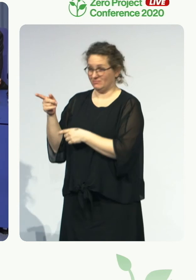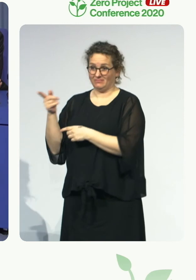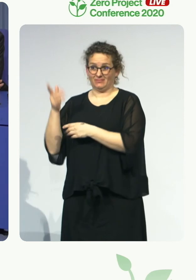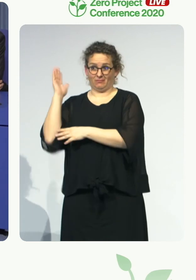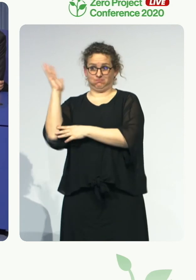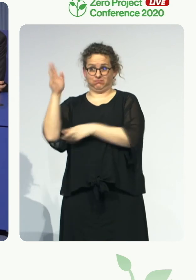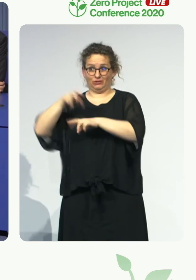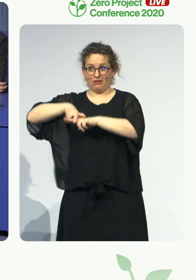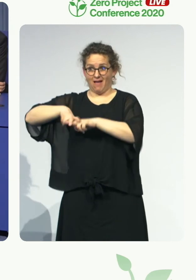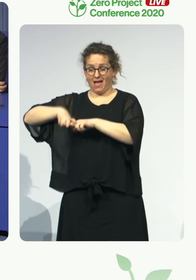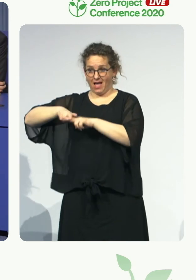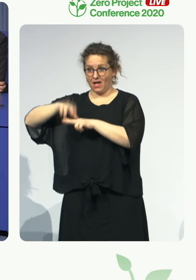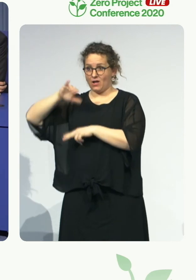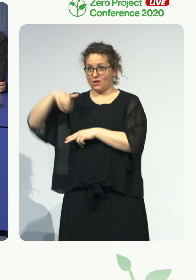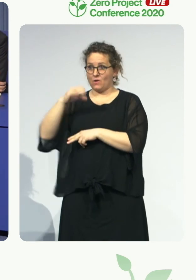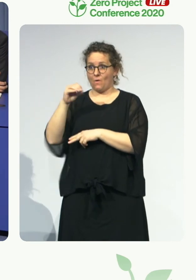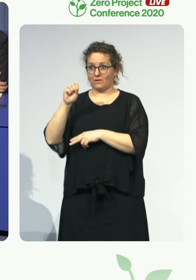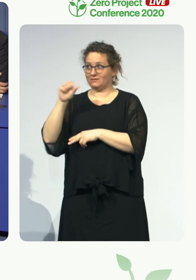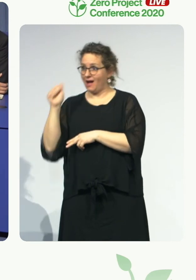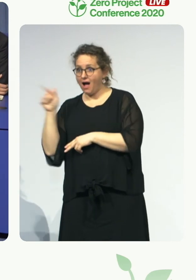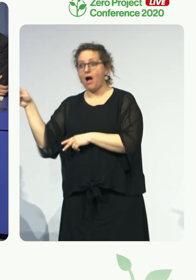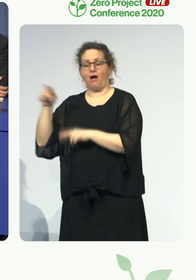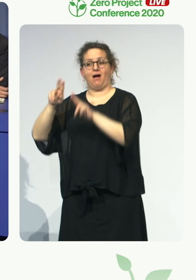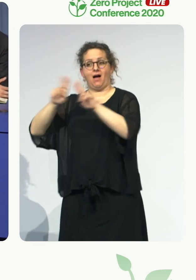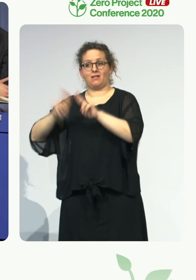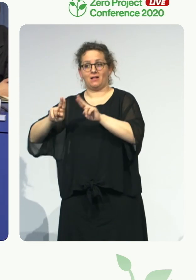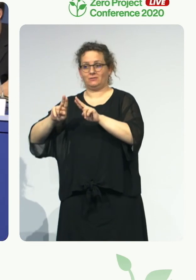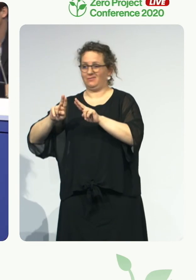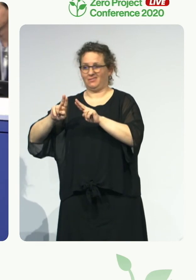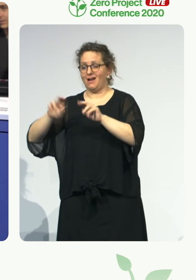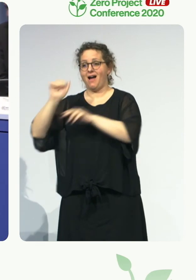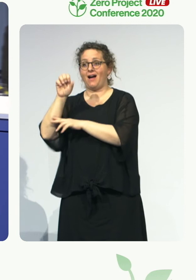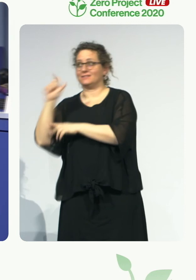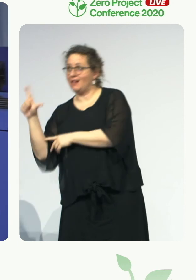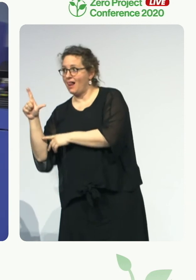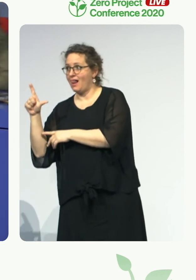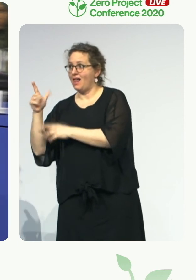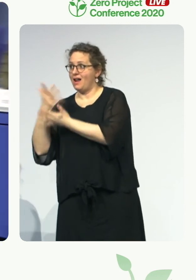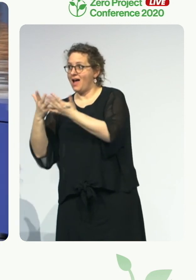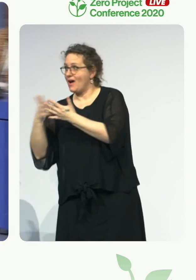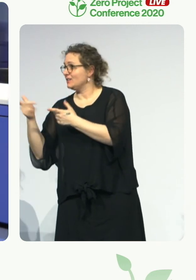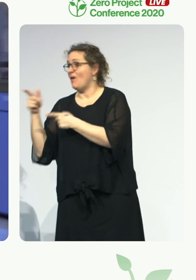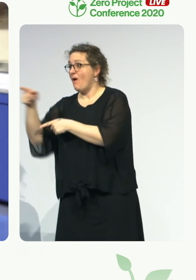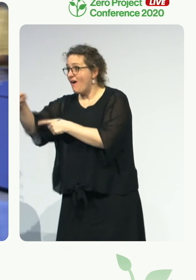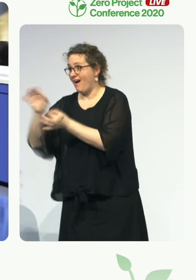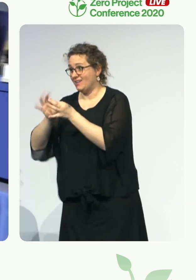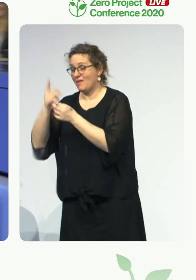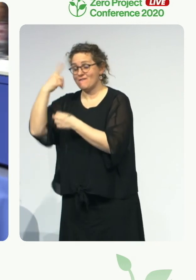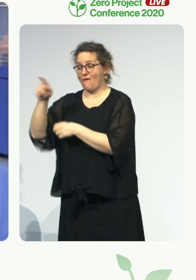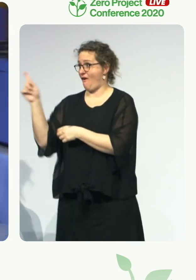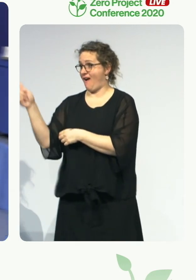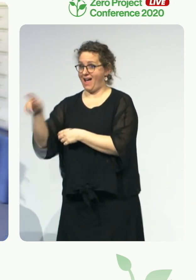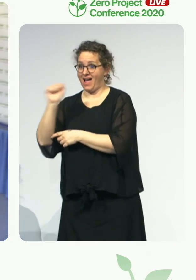needed a big help from Kyle, who's jumping in and helping us. So I hope you like Austrian chocolate, and thank you very much for your help here.